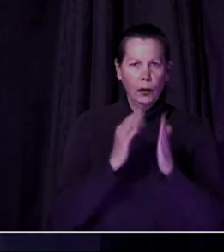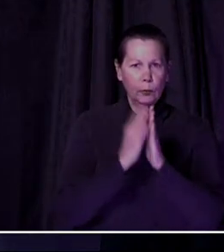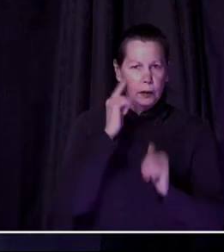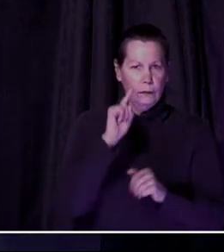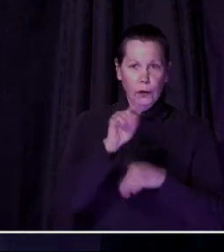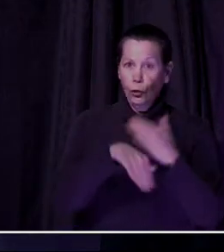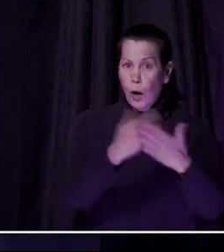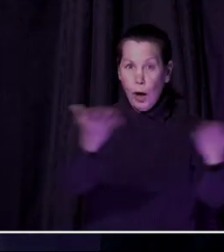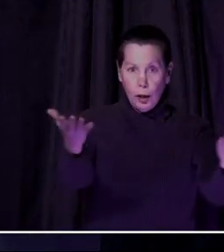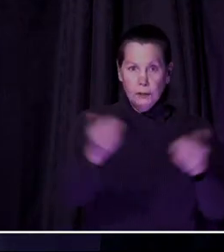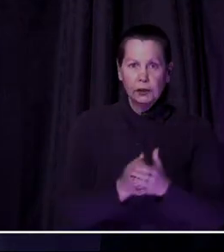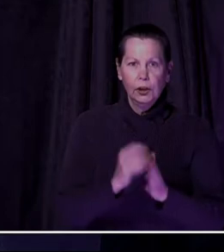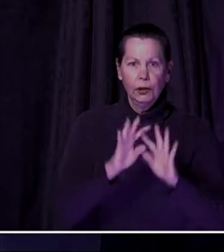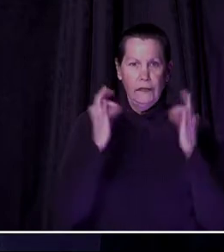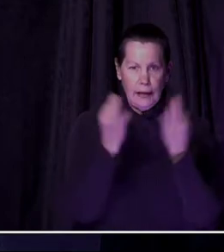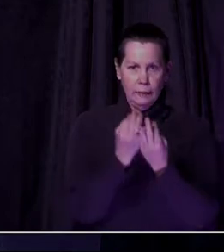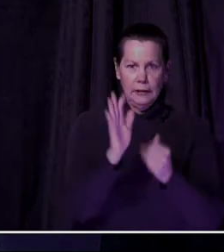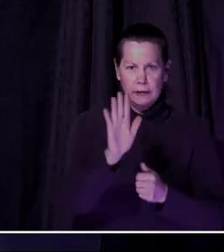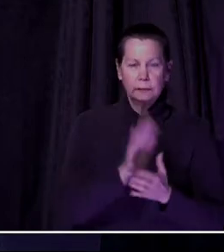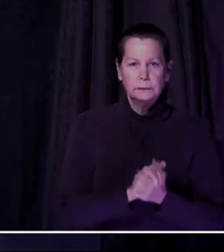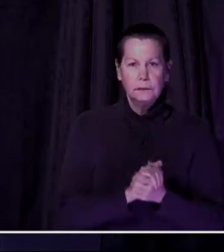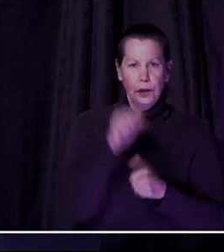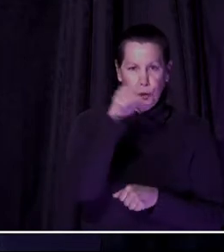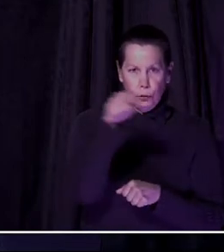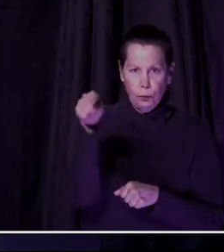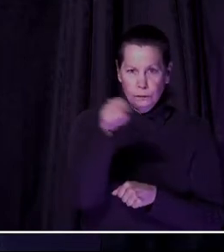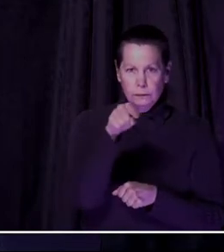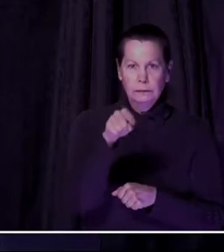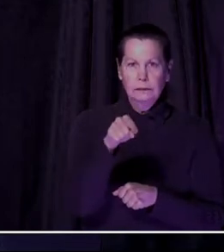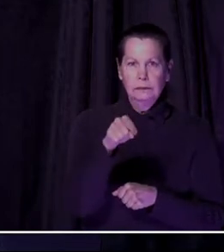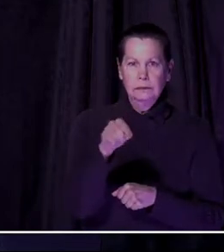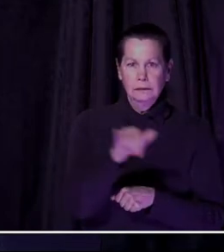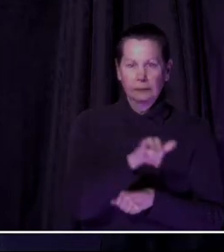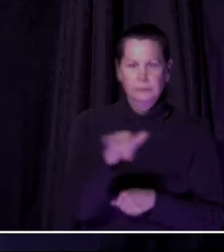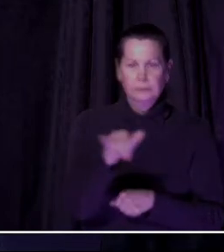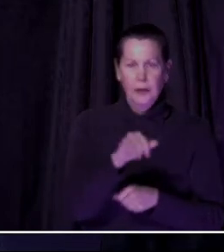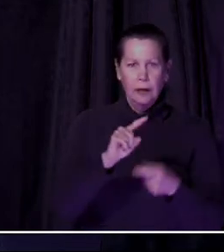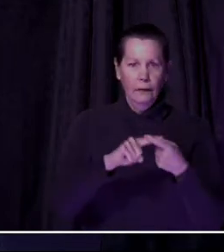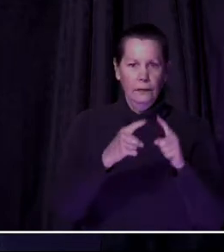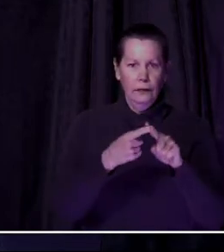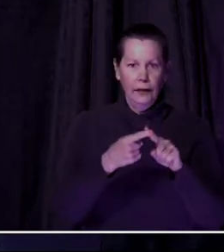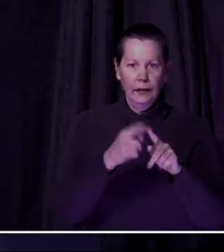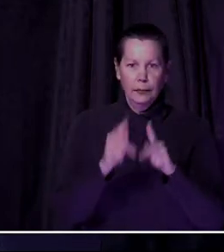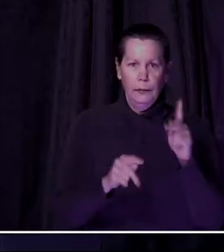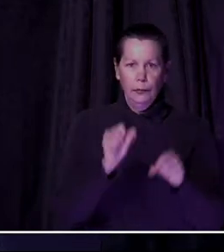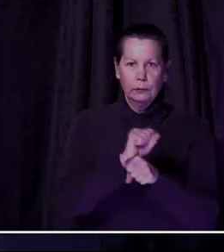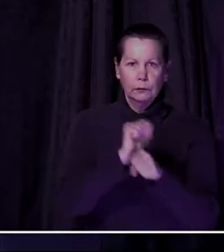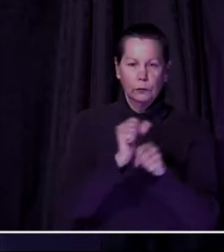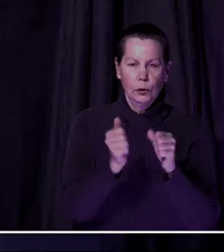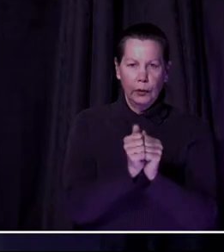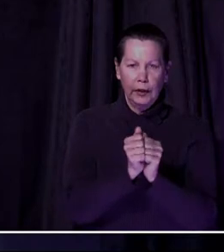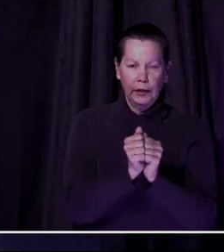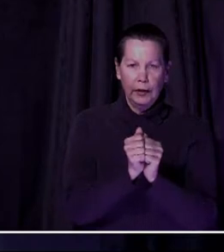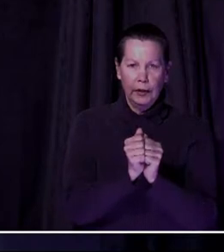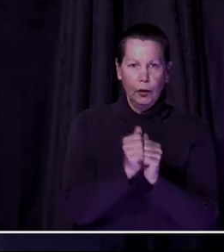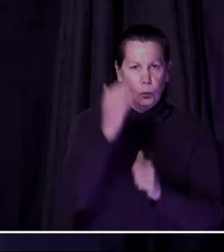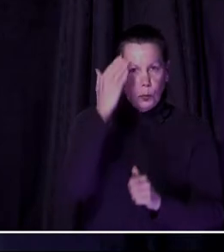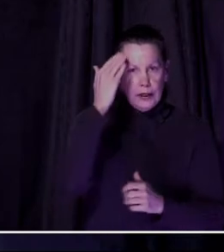all, your family, you as well, friends, co-workers. We know COVID is